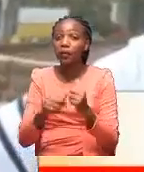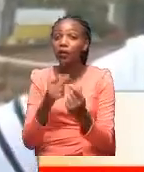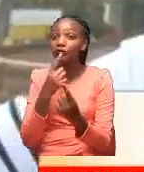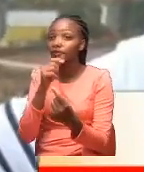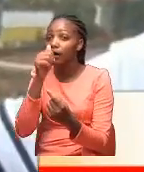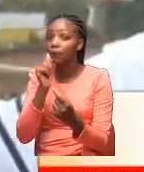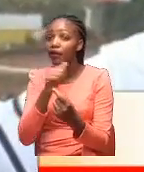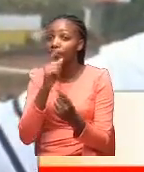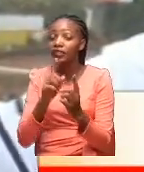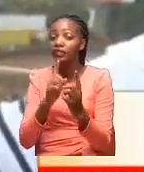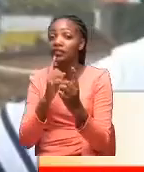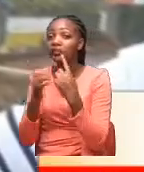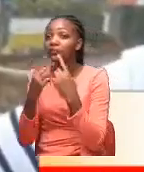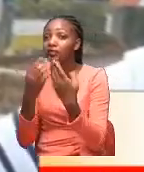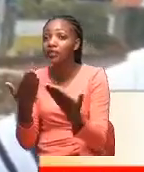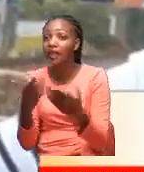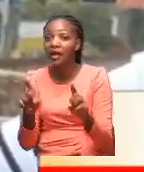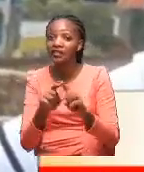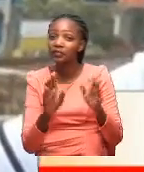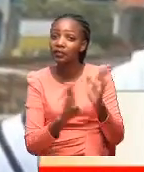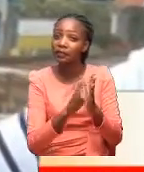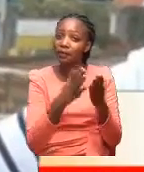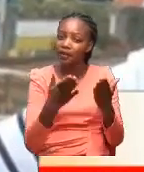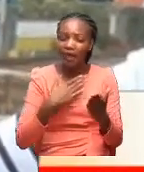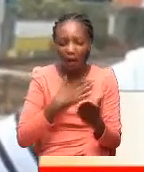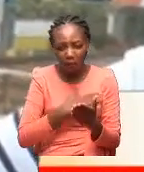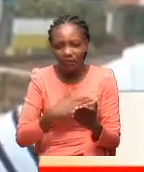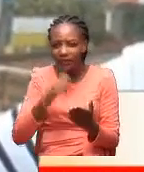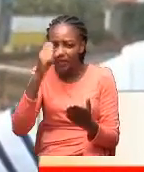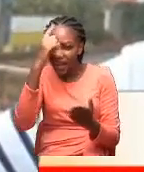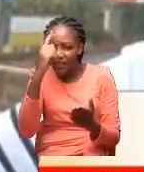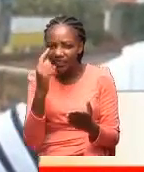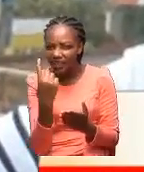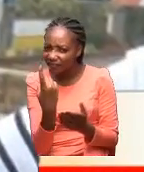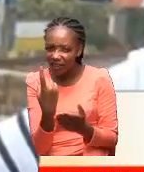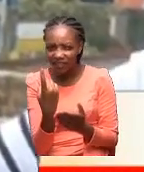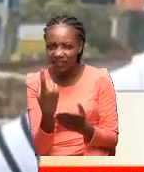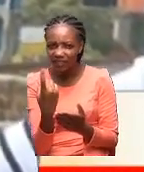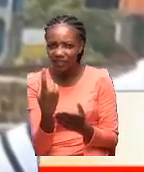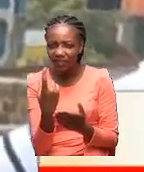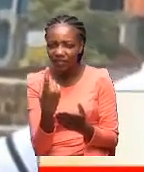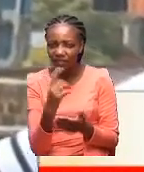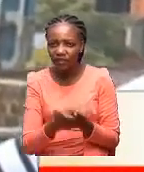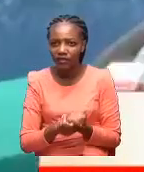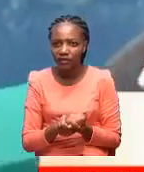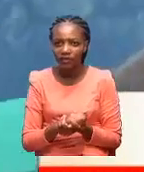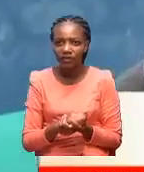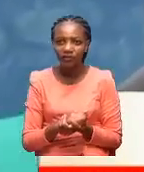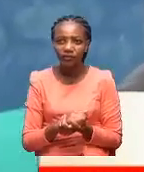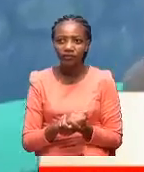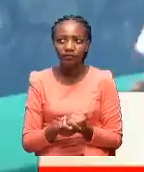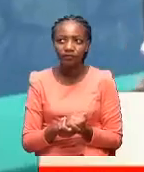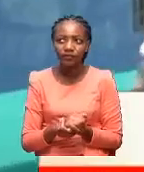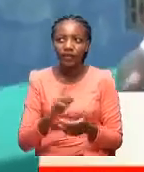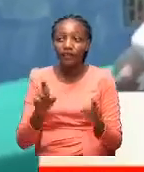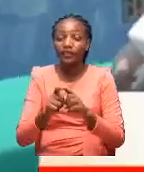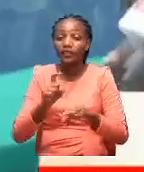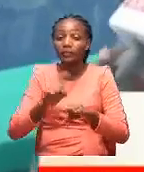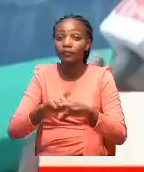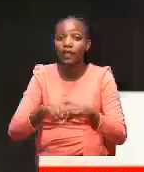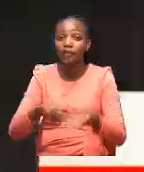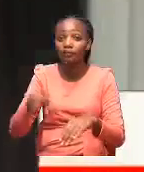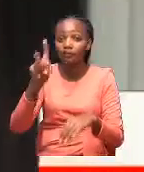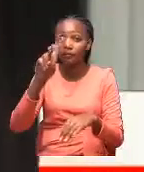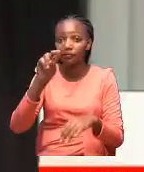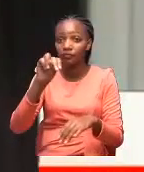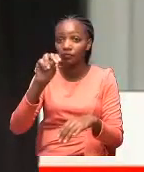do you present? How can you lobby for other MPs to support you or senators? Those are the things that we want to see. We have very pertinent issues. Wakati huo naibu ametilia